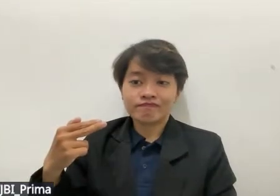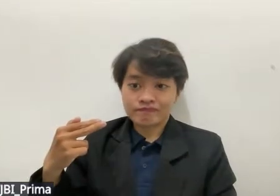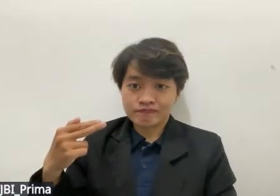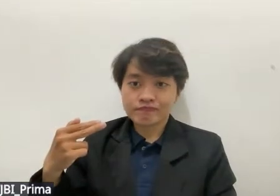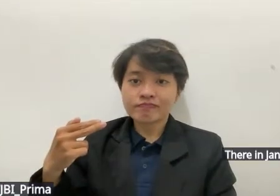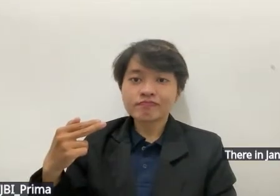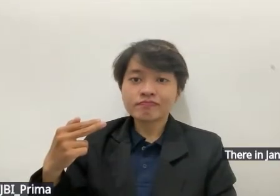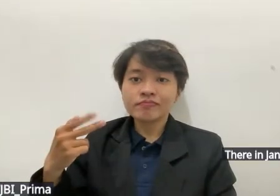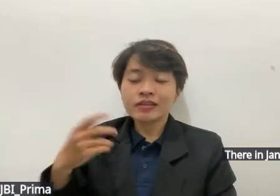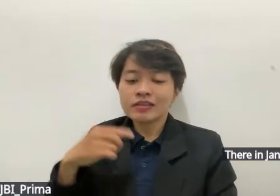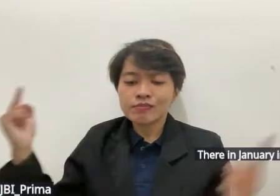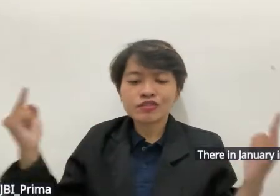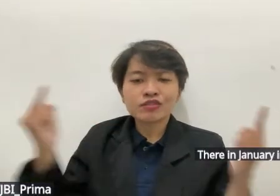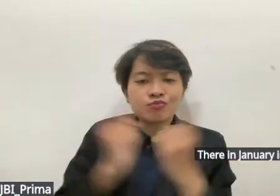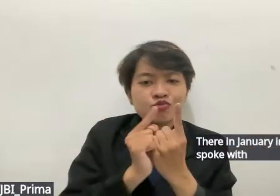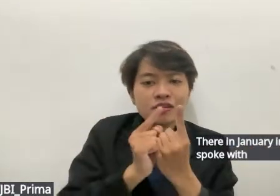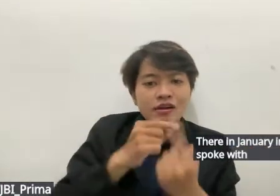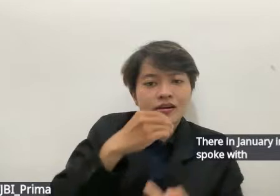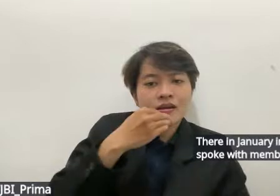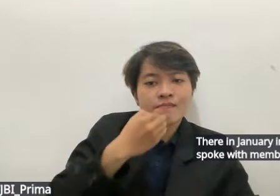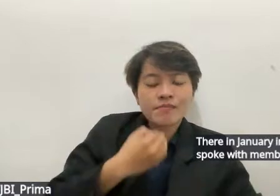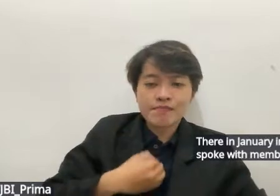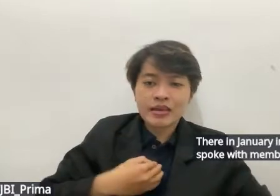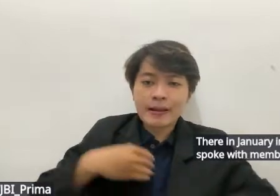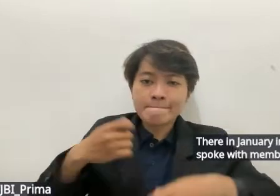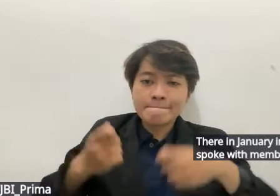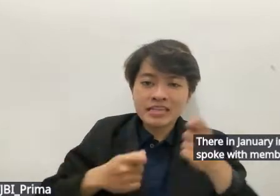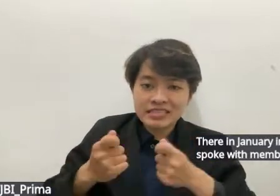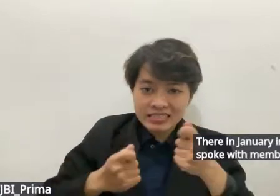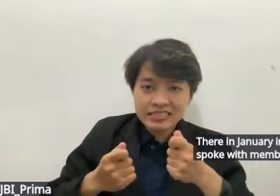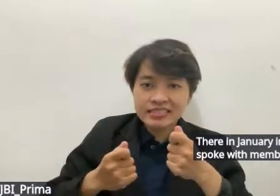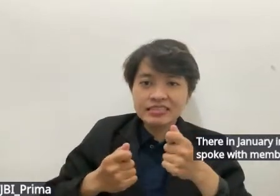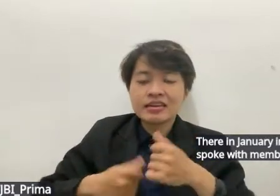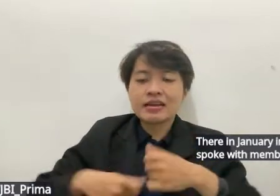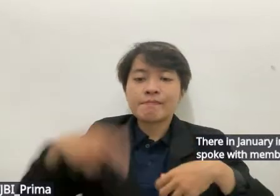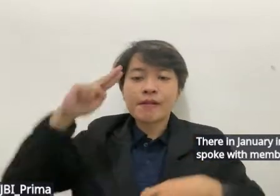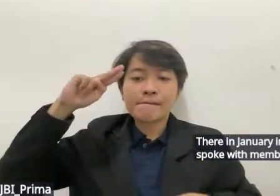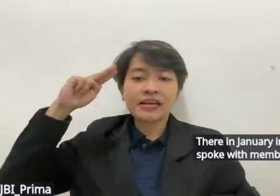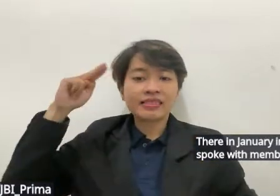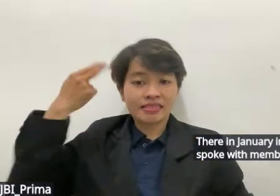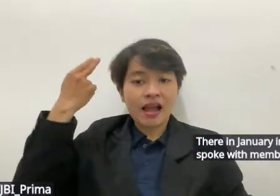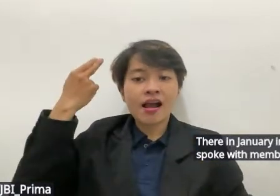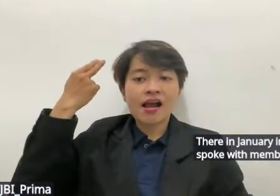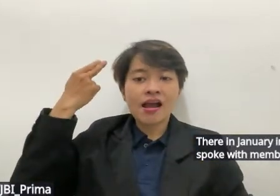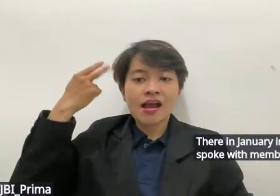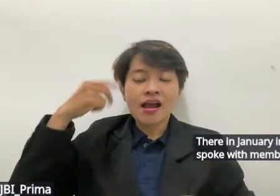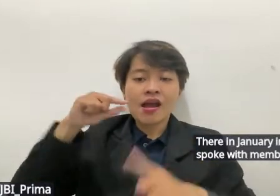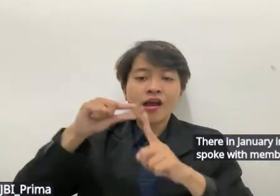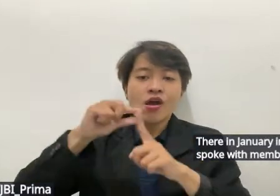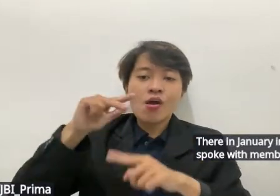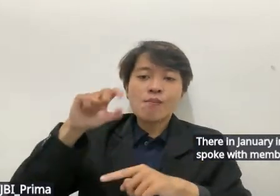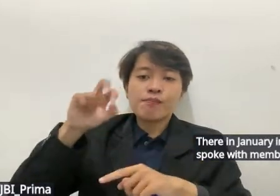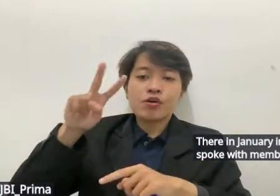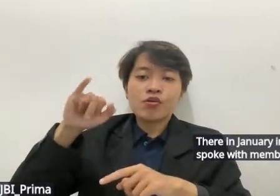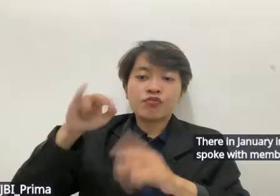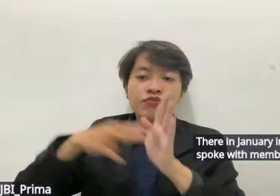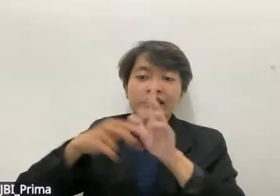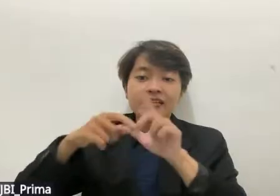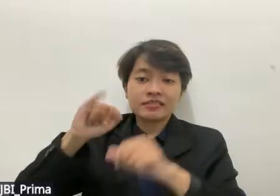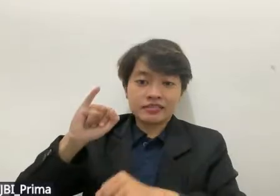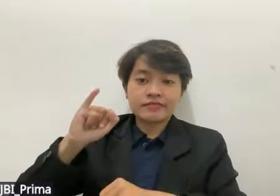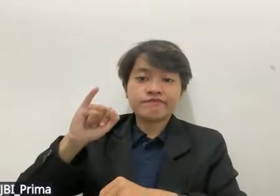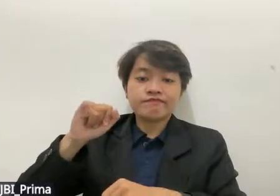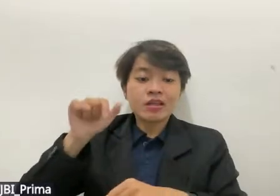business owners, we spoke with members of like provincial government, local government. They